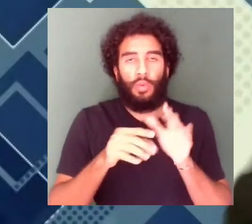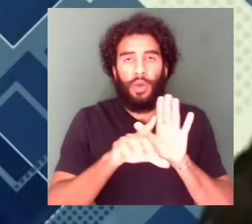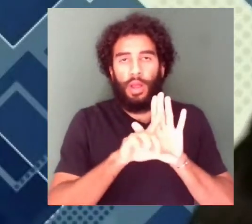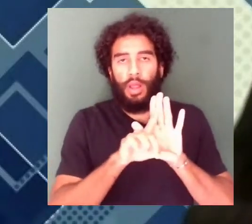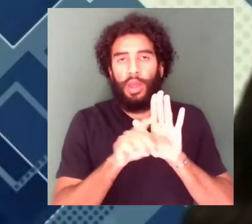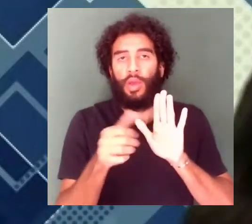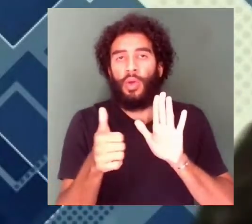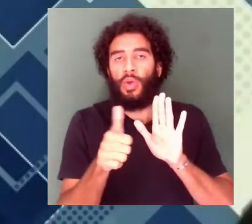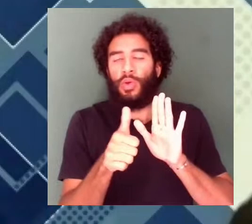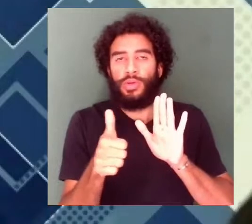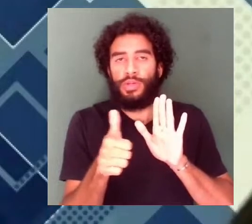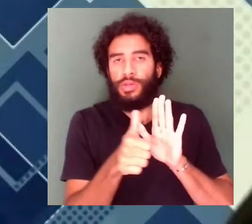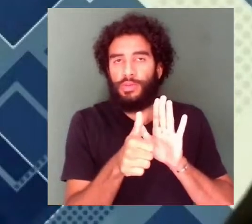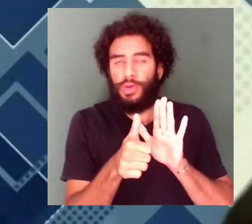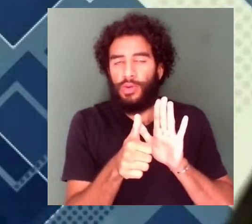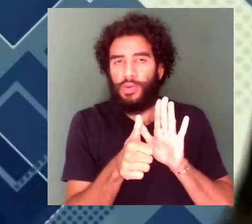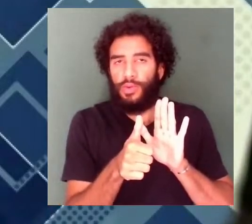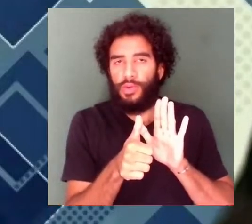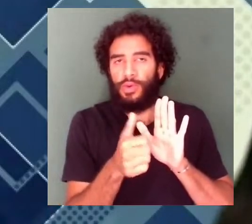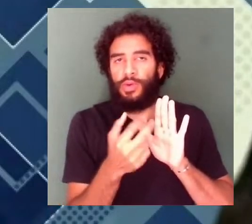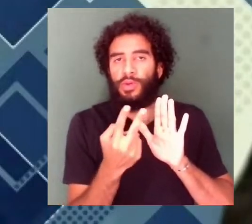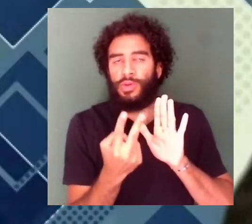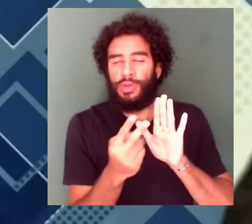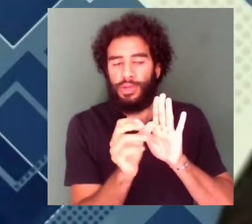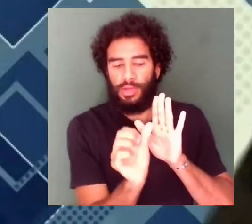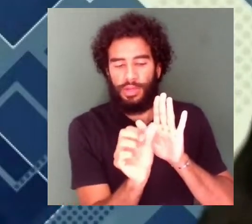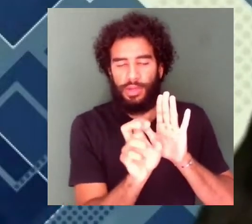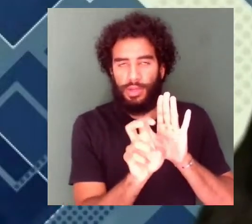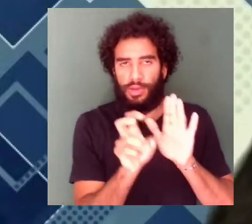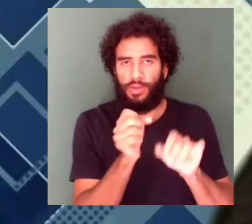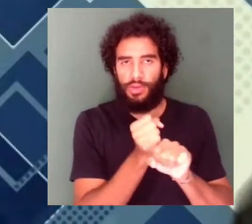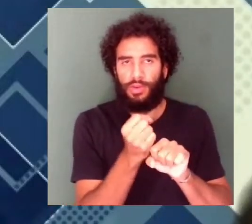1988. It is currently law